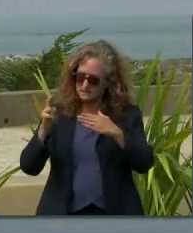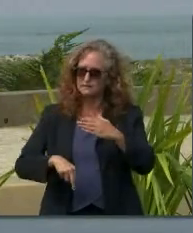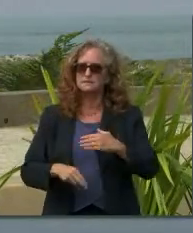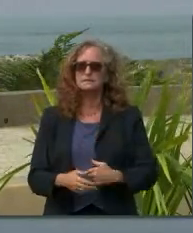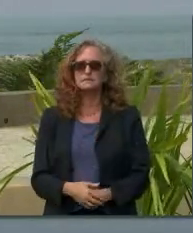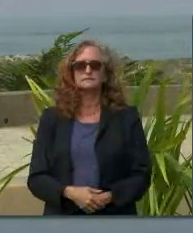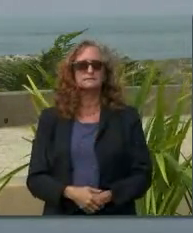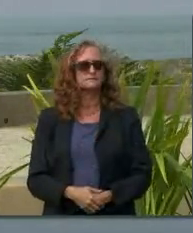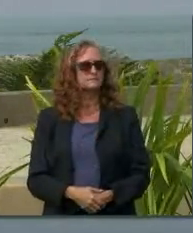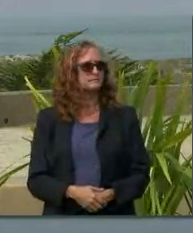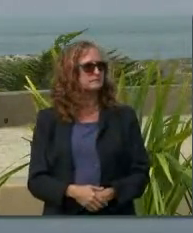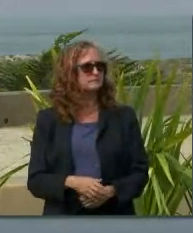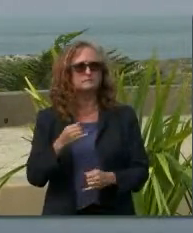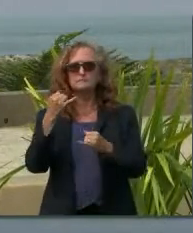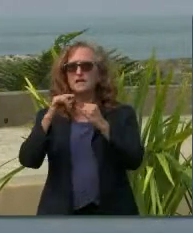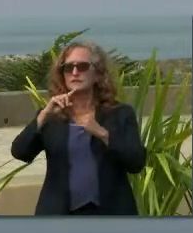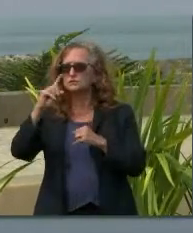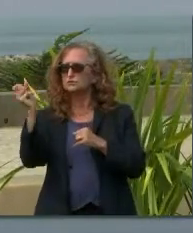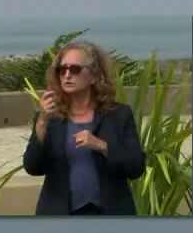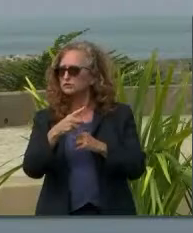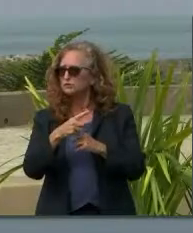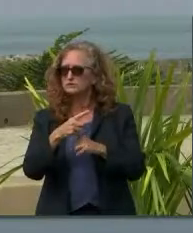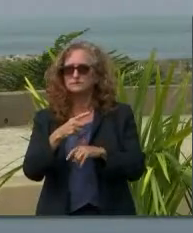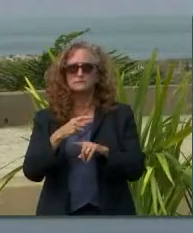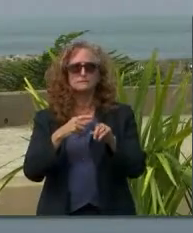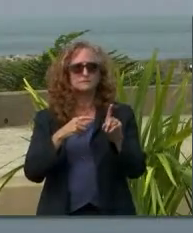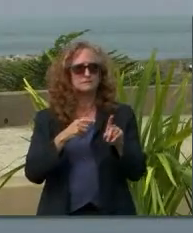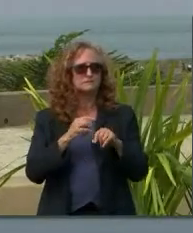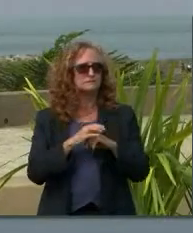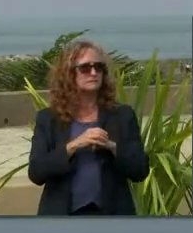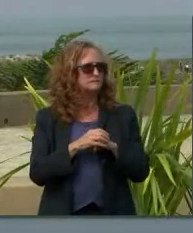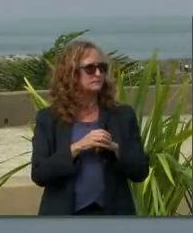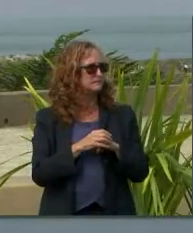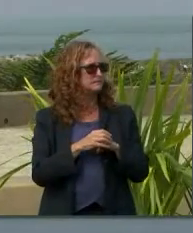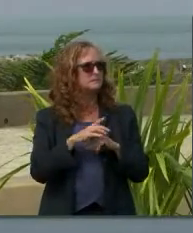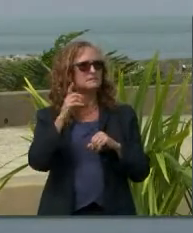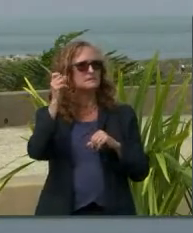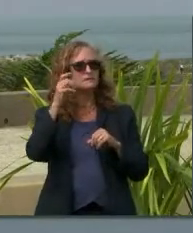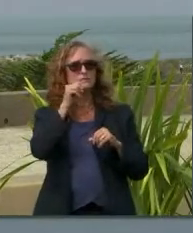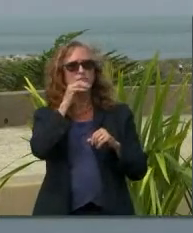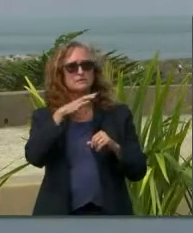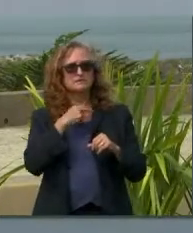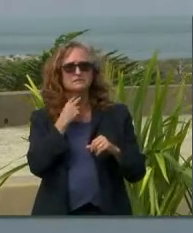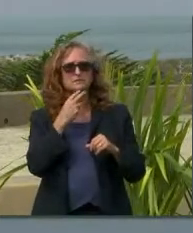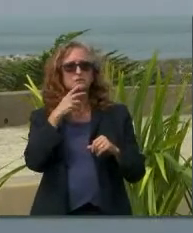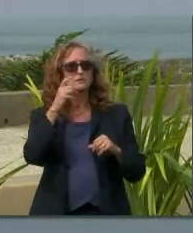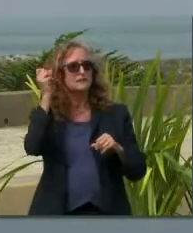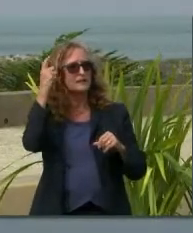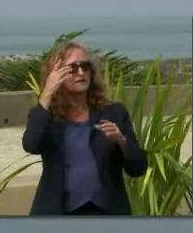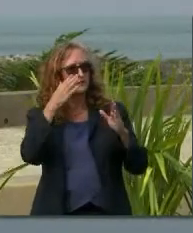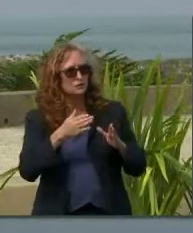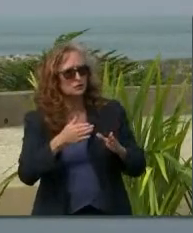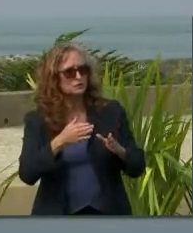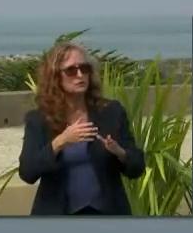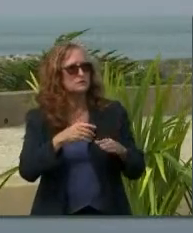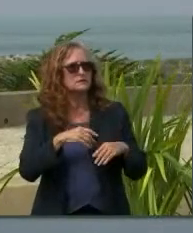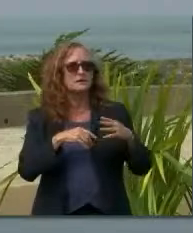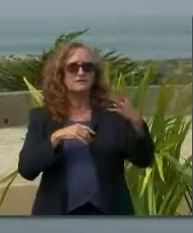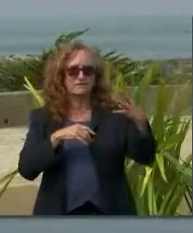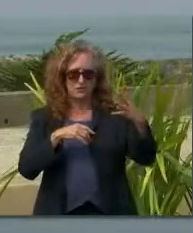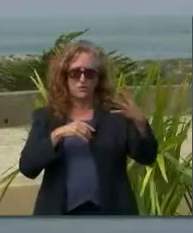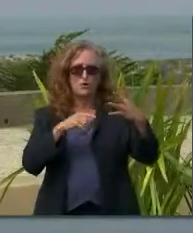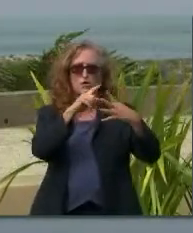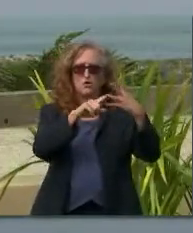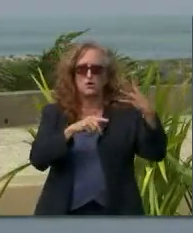question, Governor. Governor Newsom, I know today the 4 province and